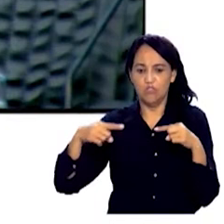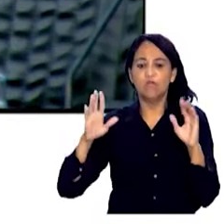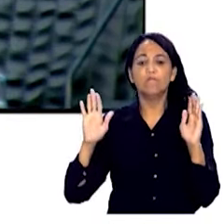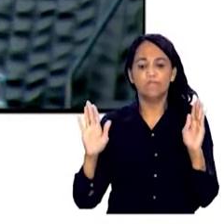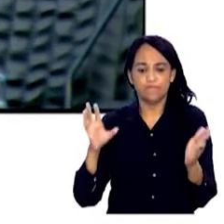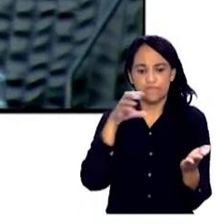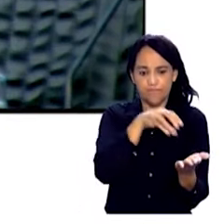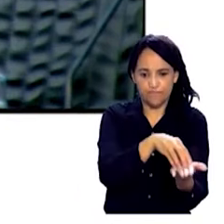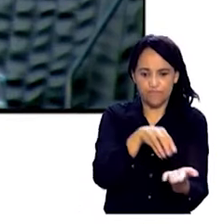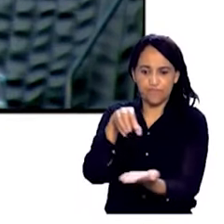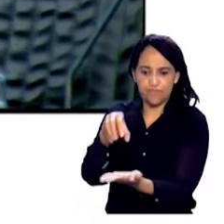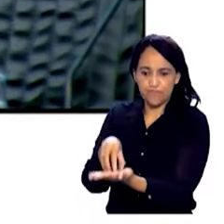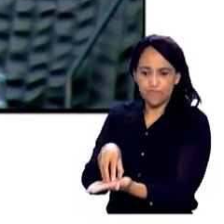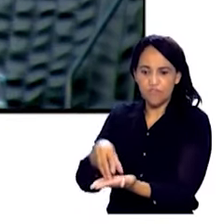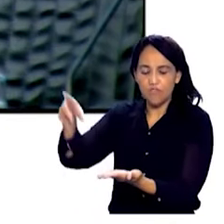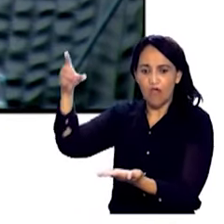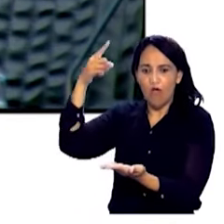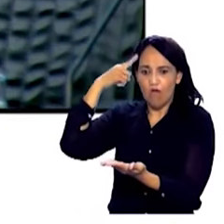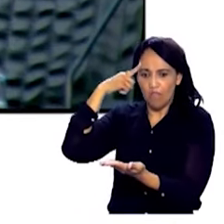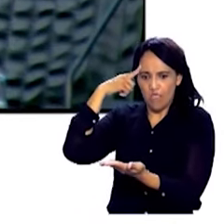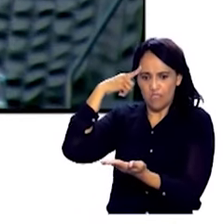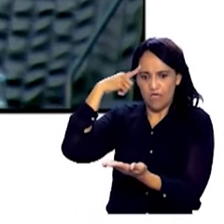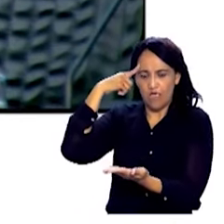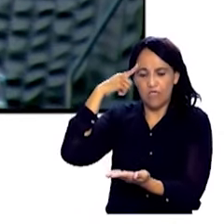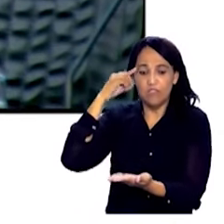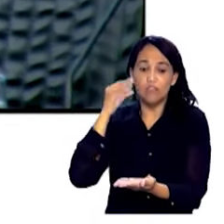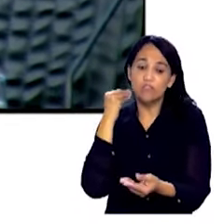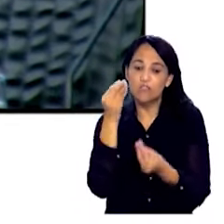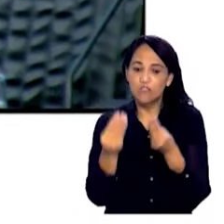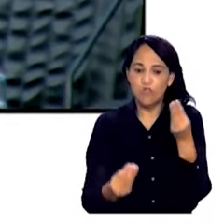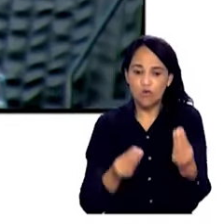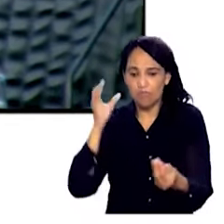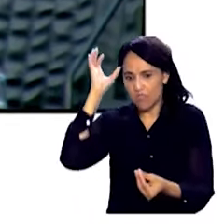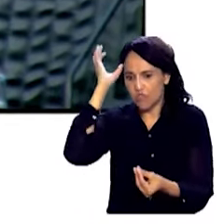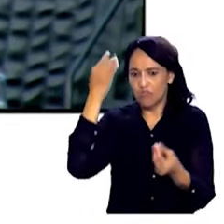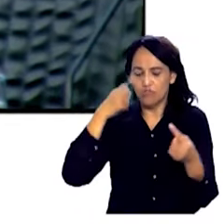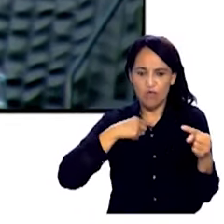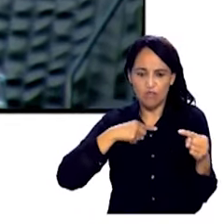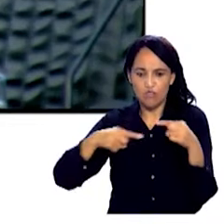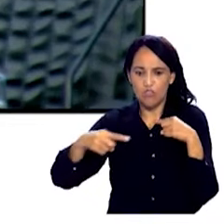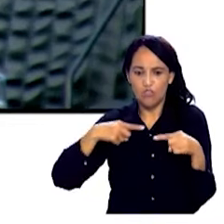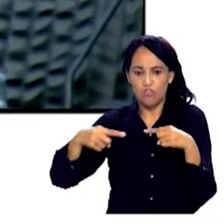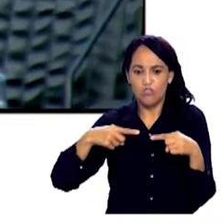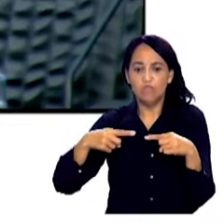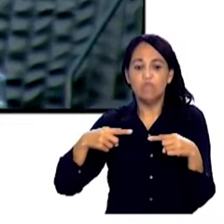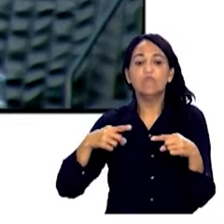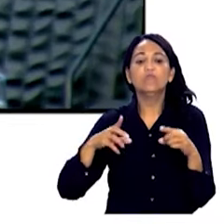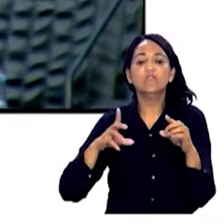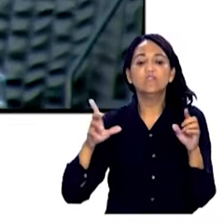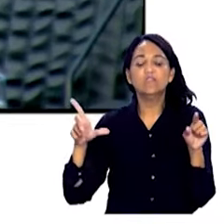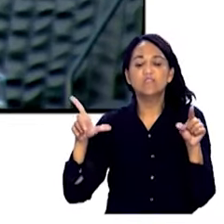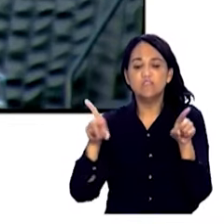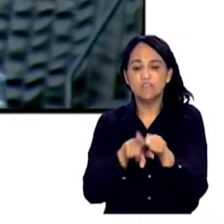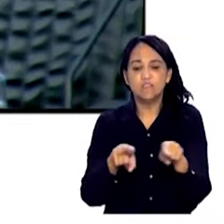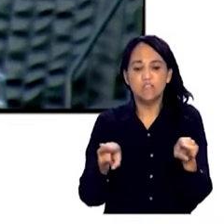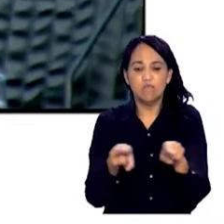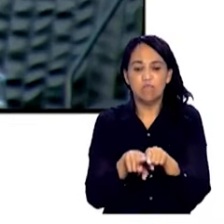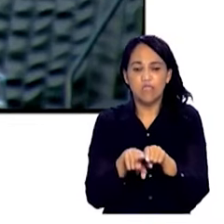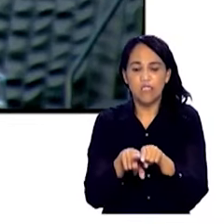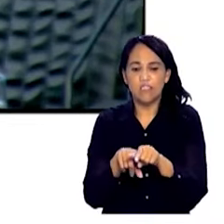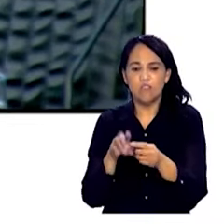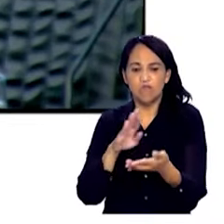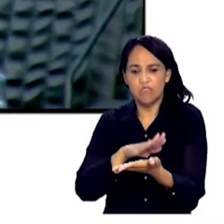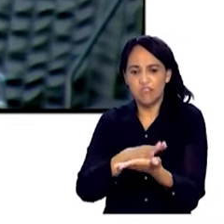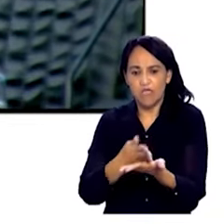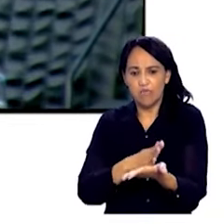function and the law pronouncement fun as the Apex Federal Court with the last Word on the meaning of Federal